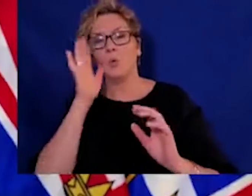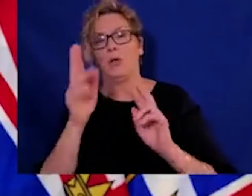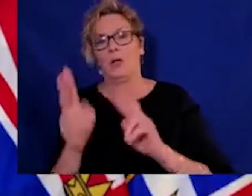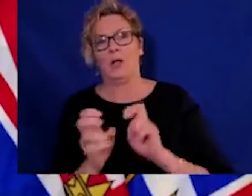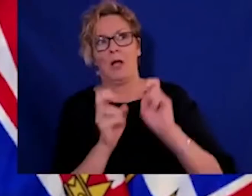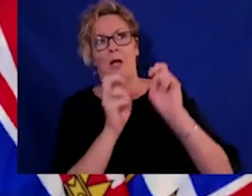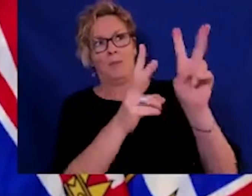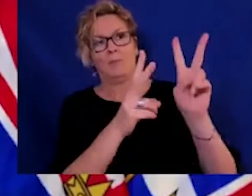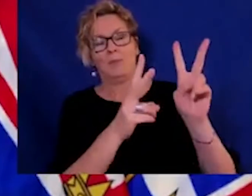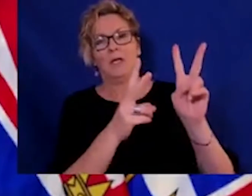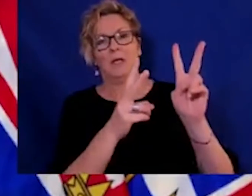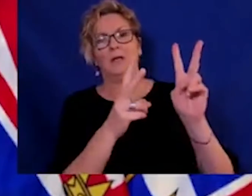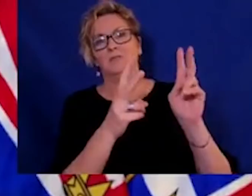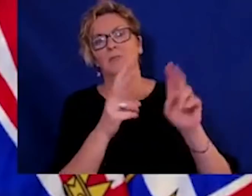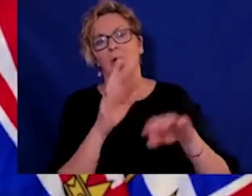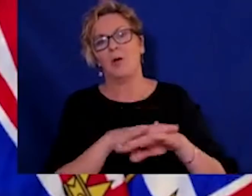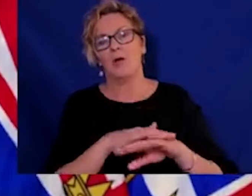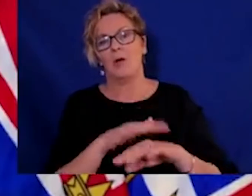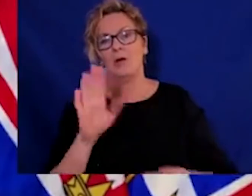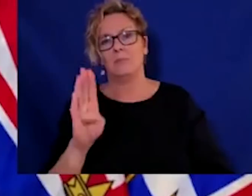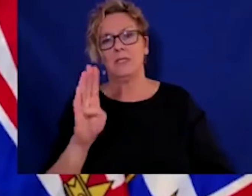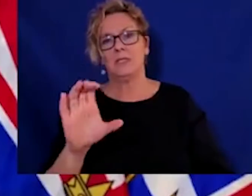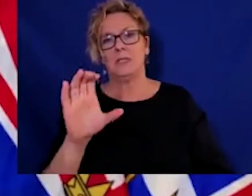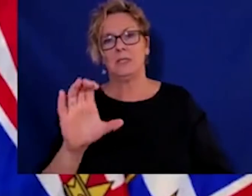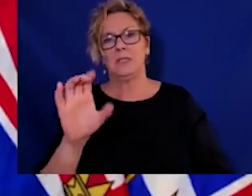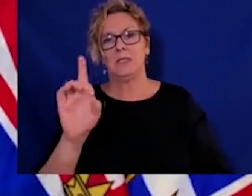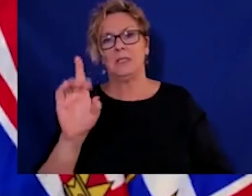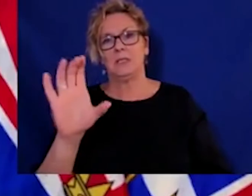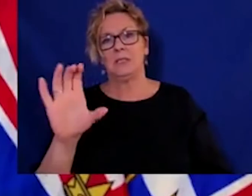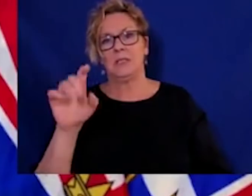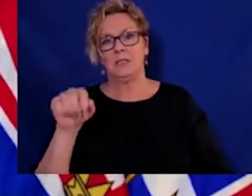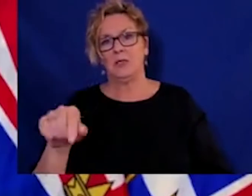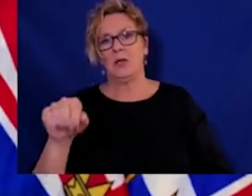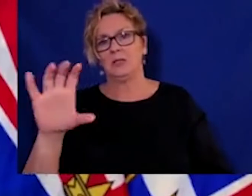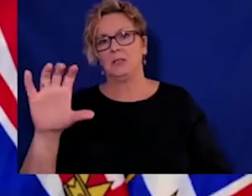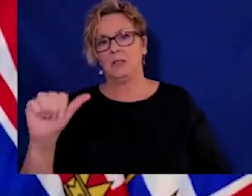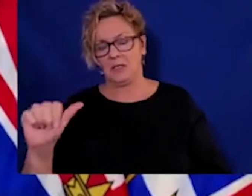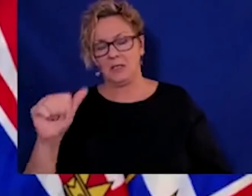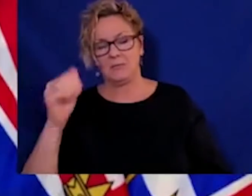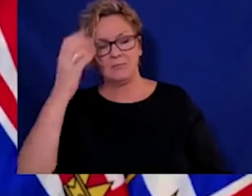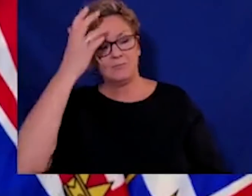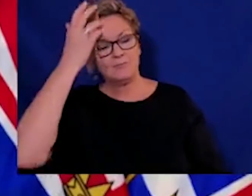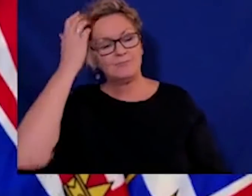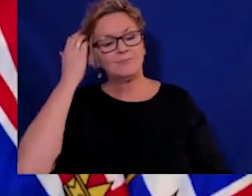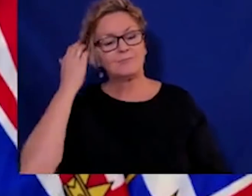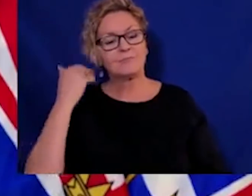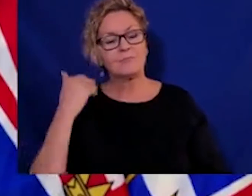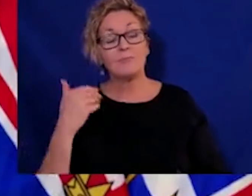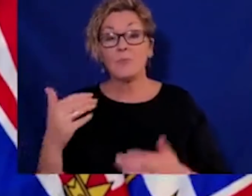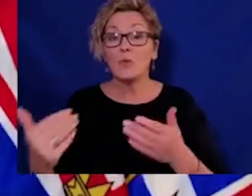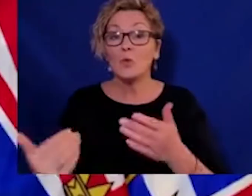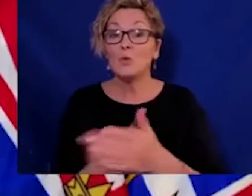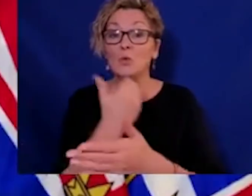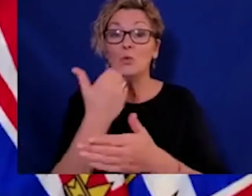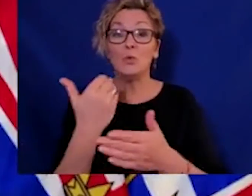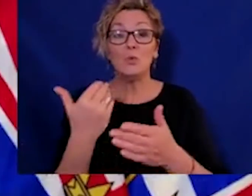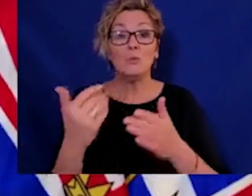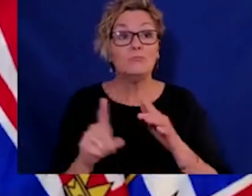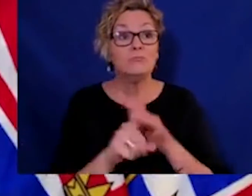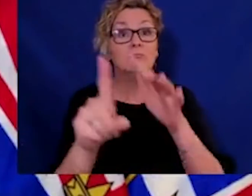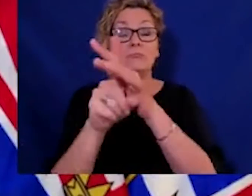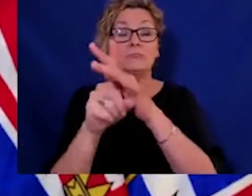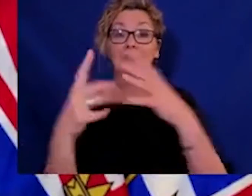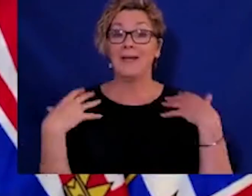CDC dashboard is updated appropriately. In terms of outbreaks, we have no new healthcare outbreaks